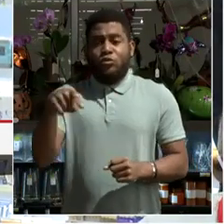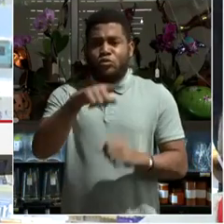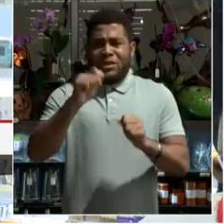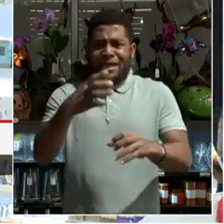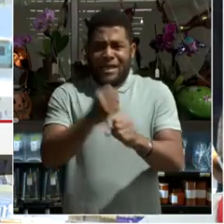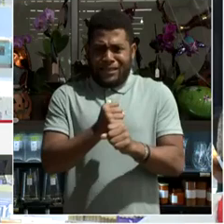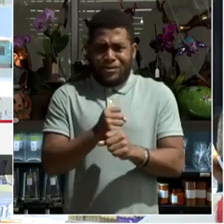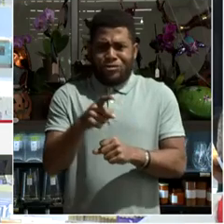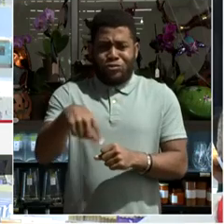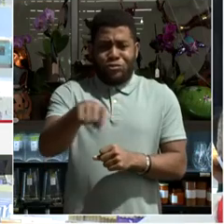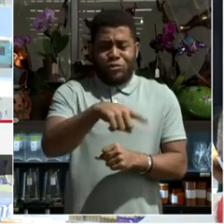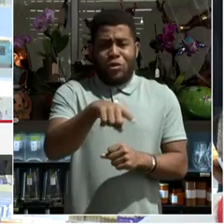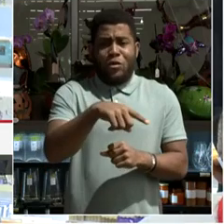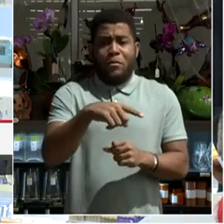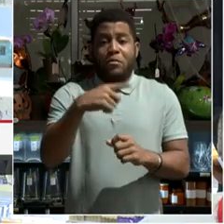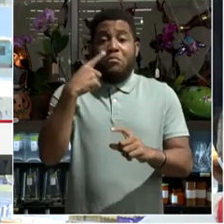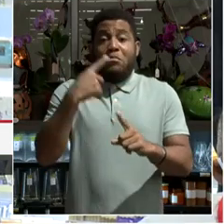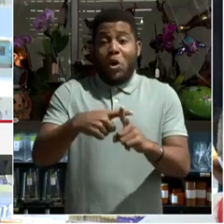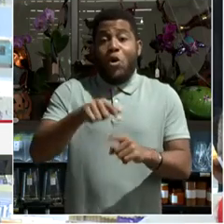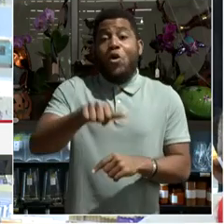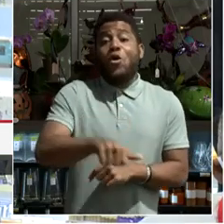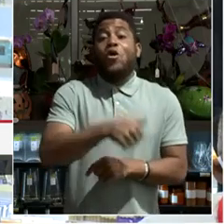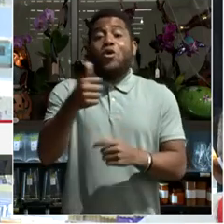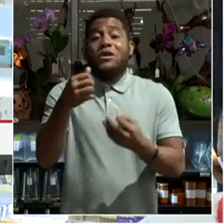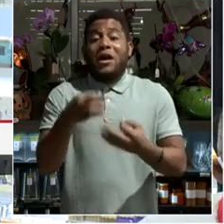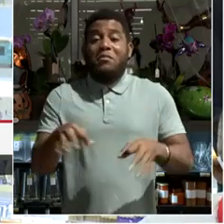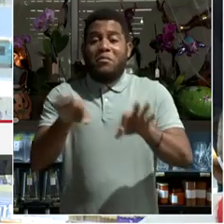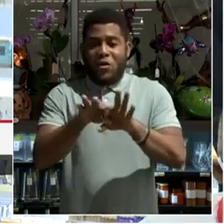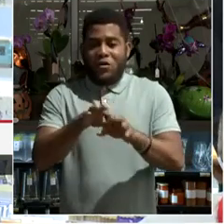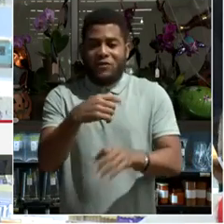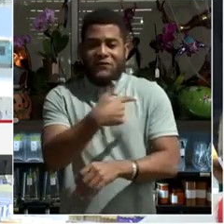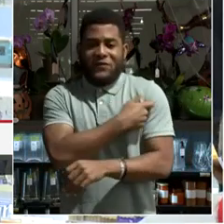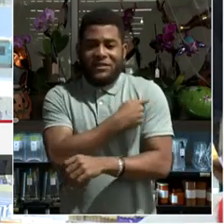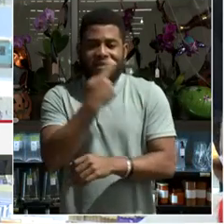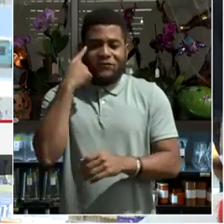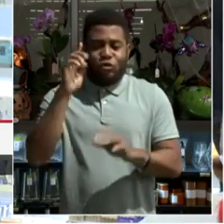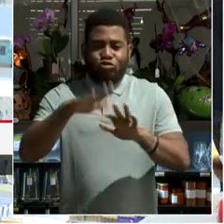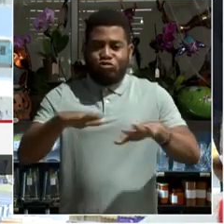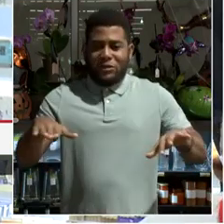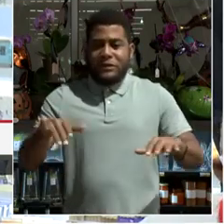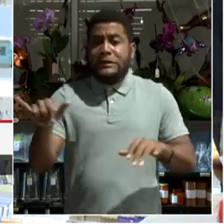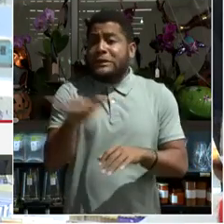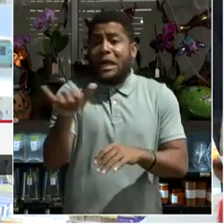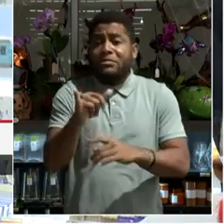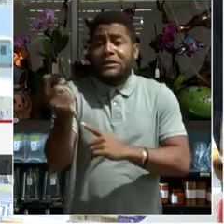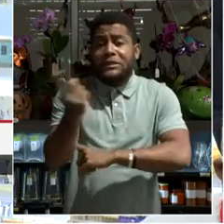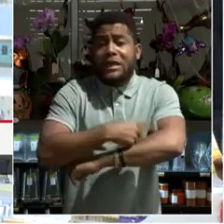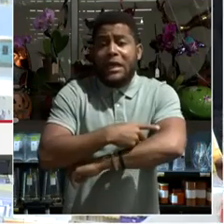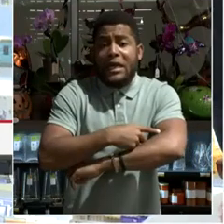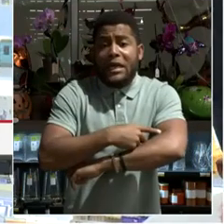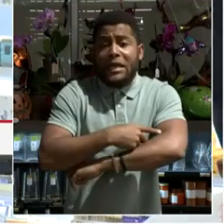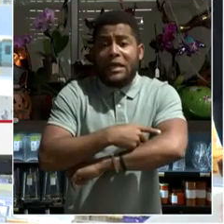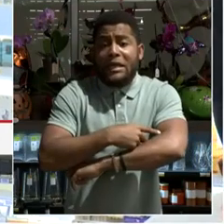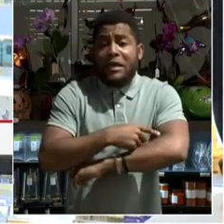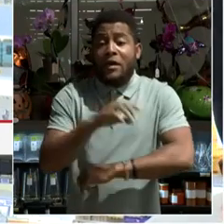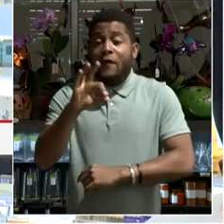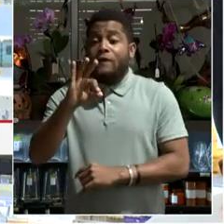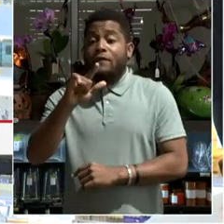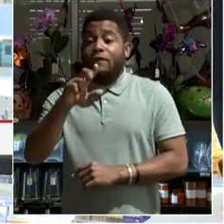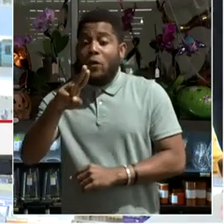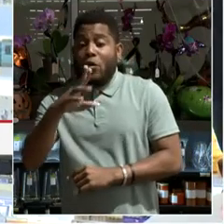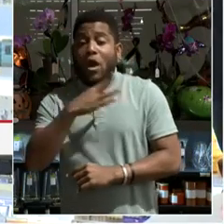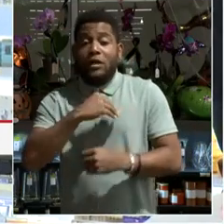your routine pediatric vaccines, your flu vaccine, on the same day. So make that appointment to get your flu vaccine,